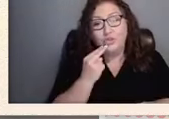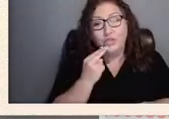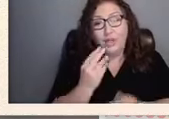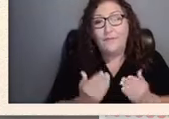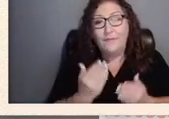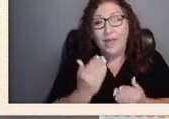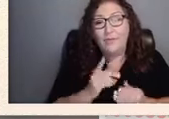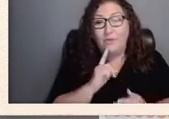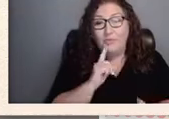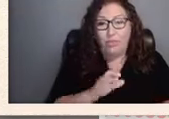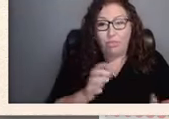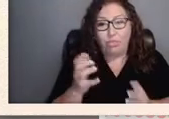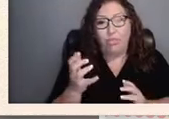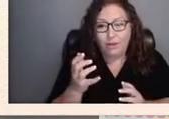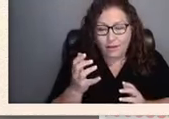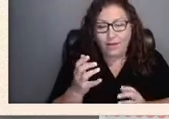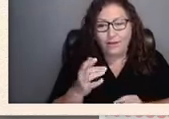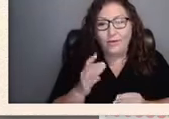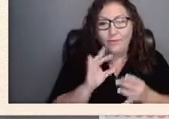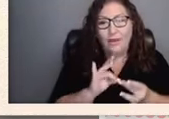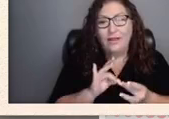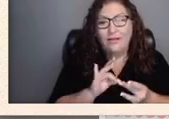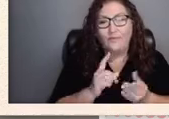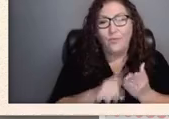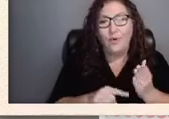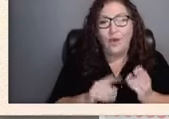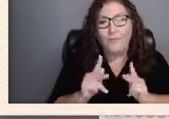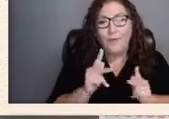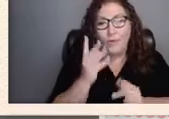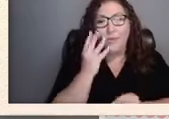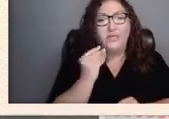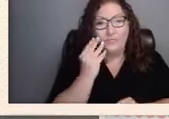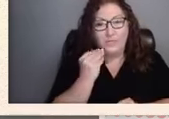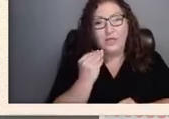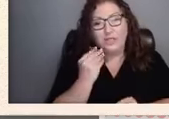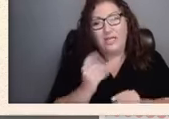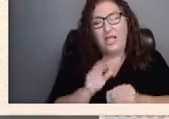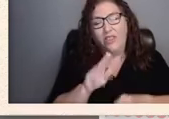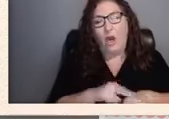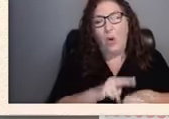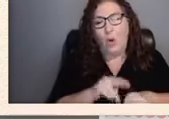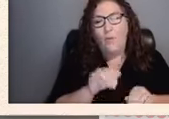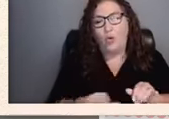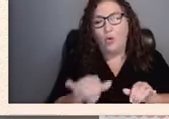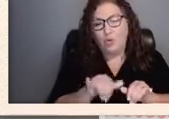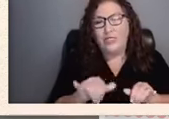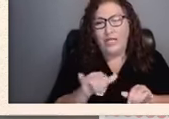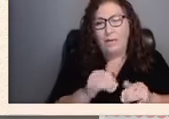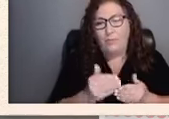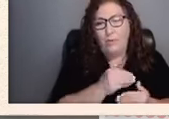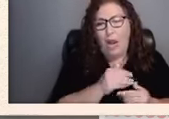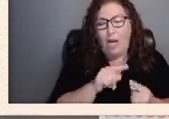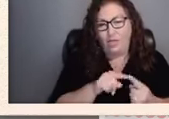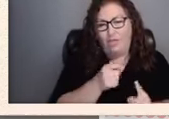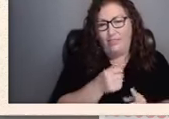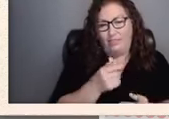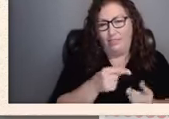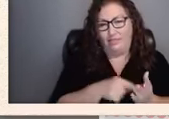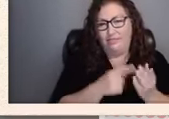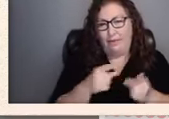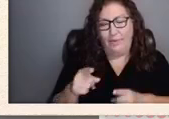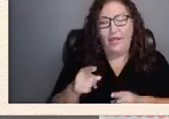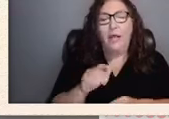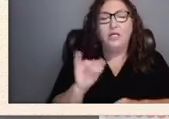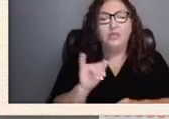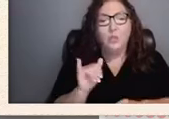off relative to what people were experiencing in their normal routine prior to this. And those kind of things, as well as the